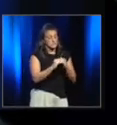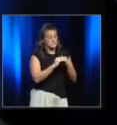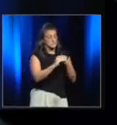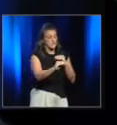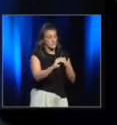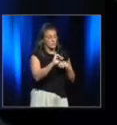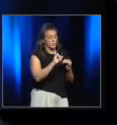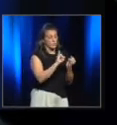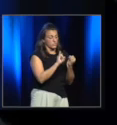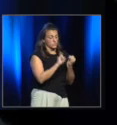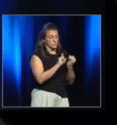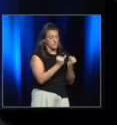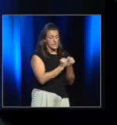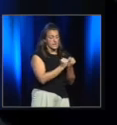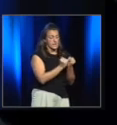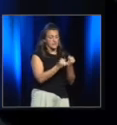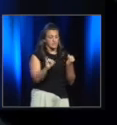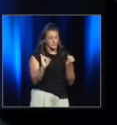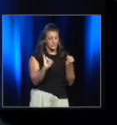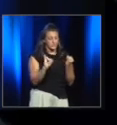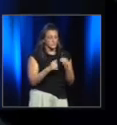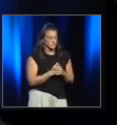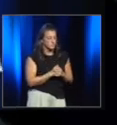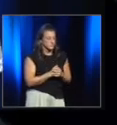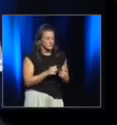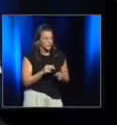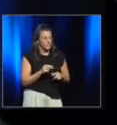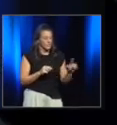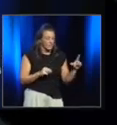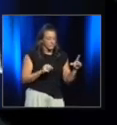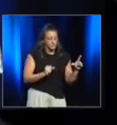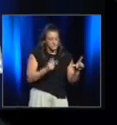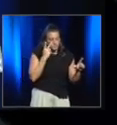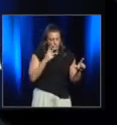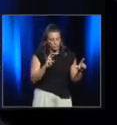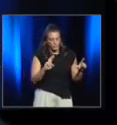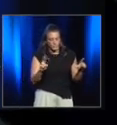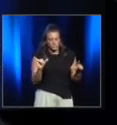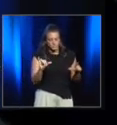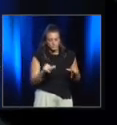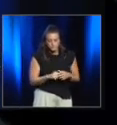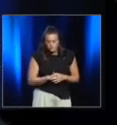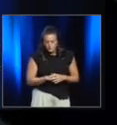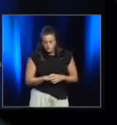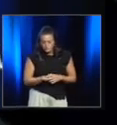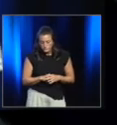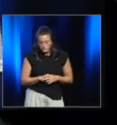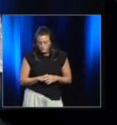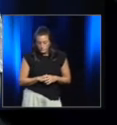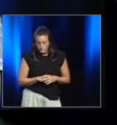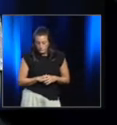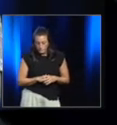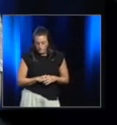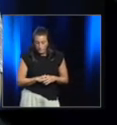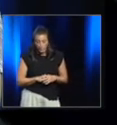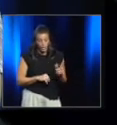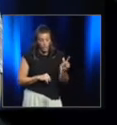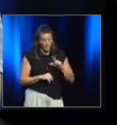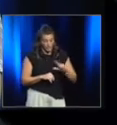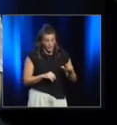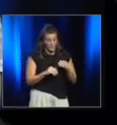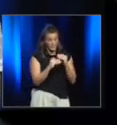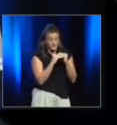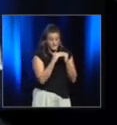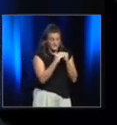on the left, and fatty acids, which is the figure on the right. Now, it's probably a bit hard to see there, but on the left, the stable